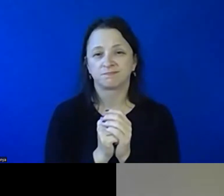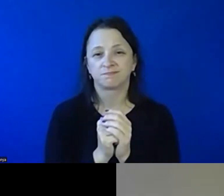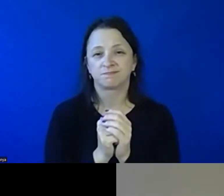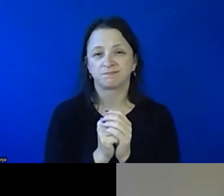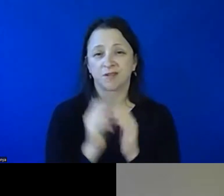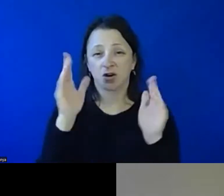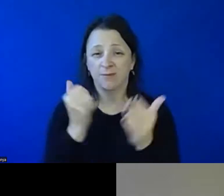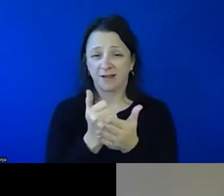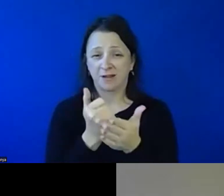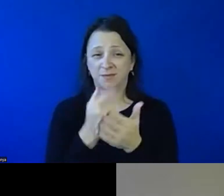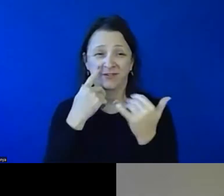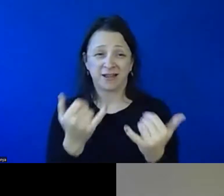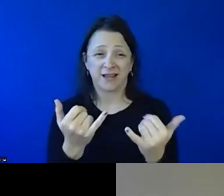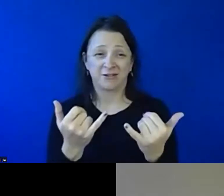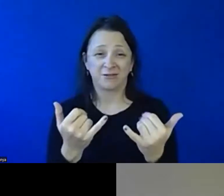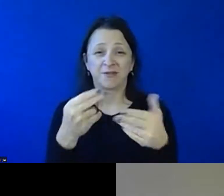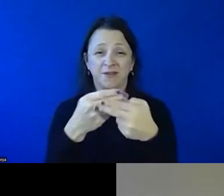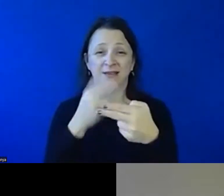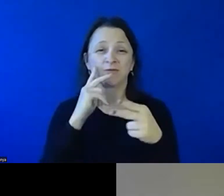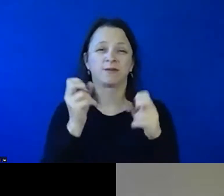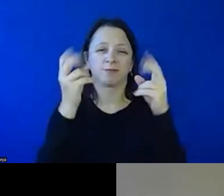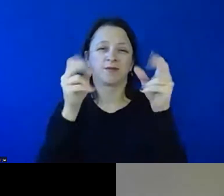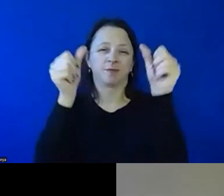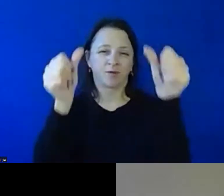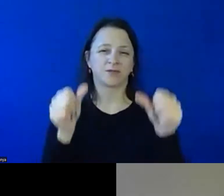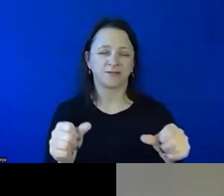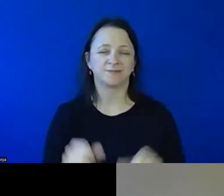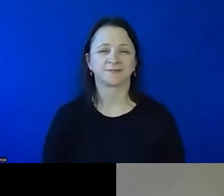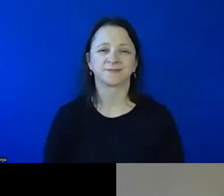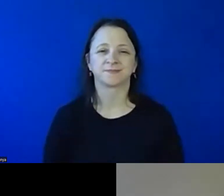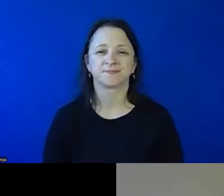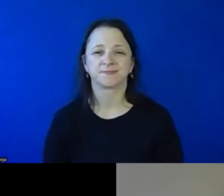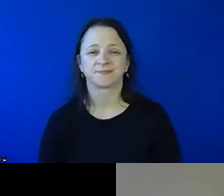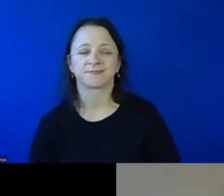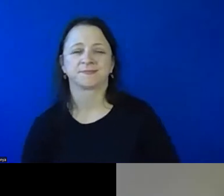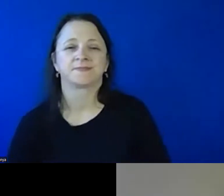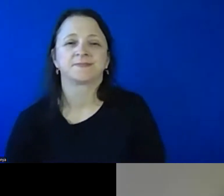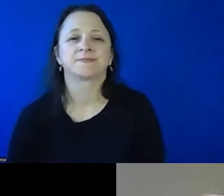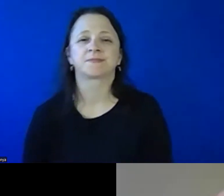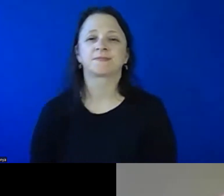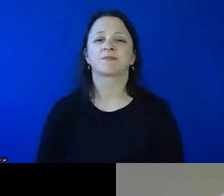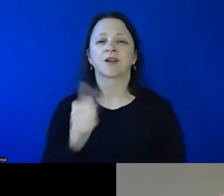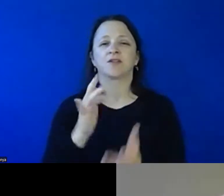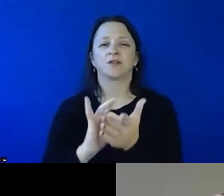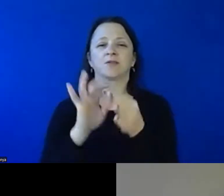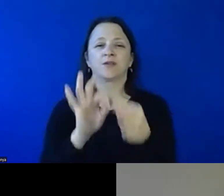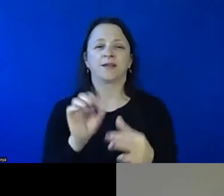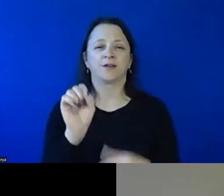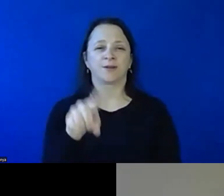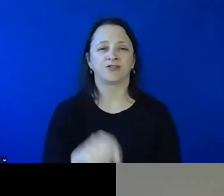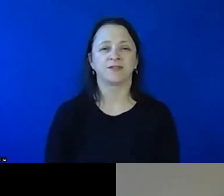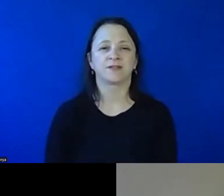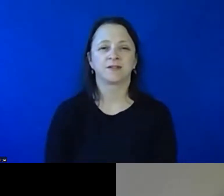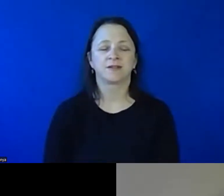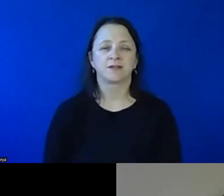I hope that helps for now, but these slides will be posted. Thank you. And we had another medication question while I have you, which